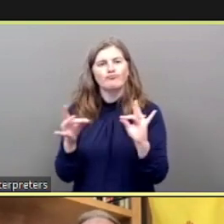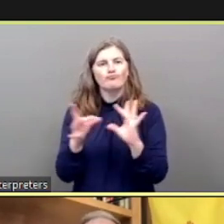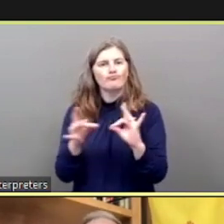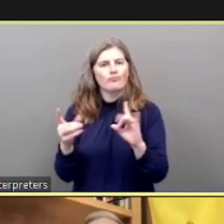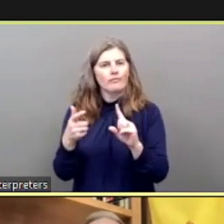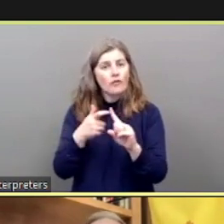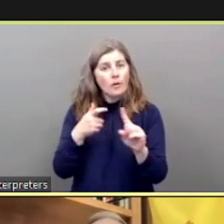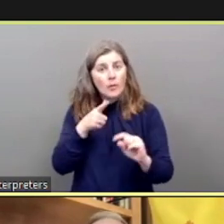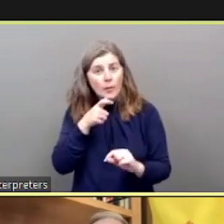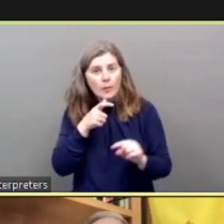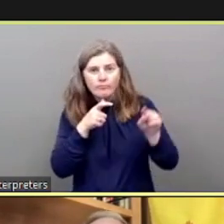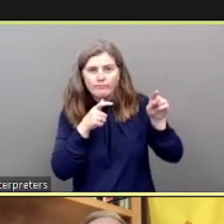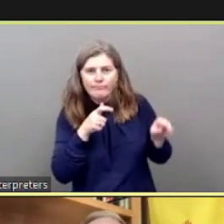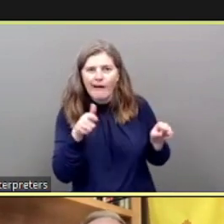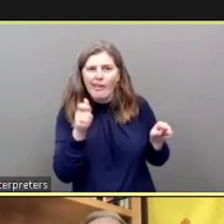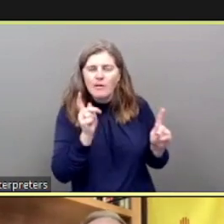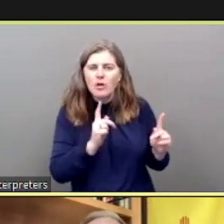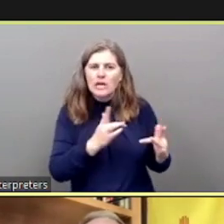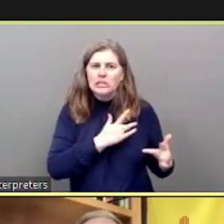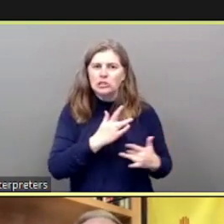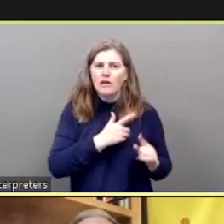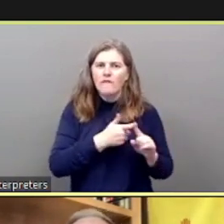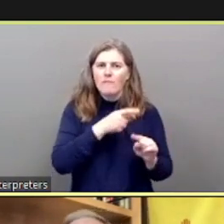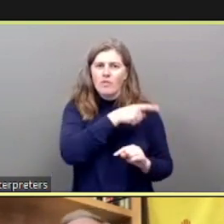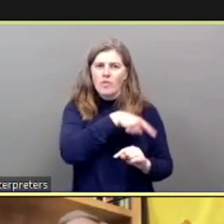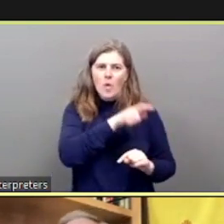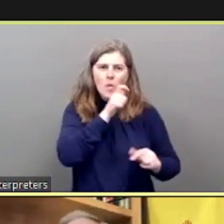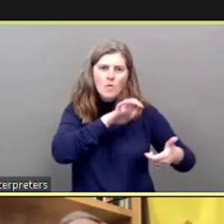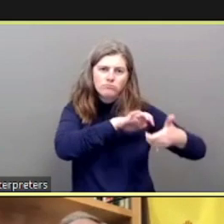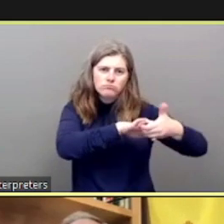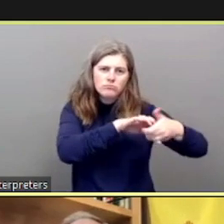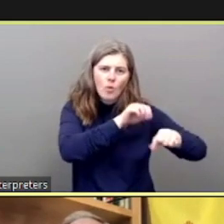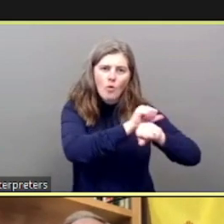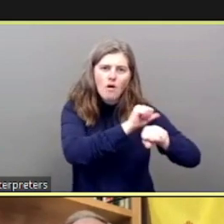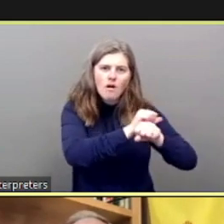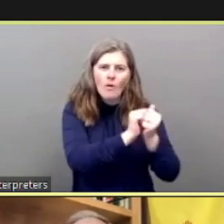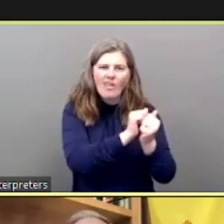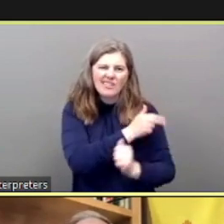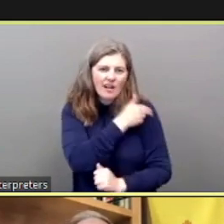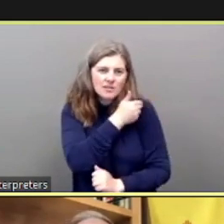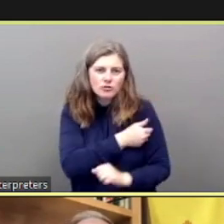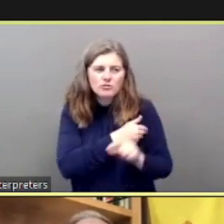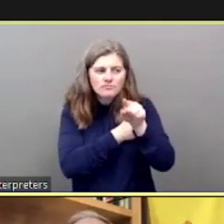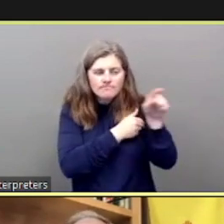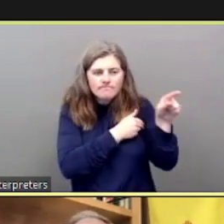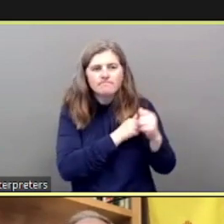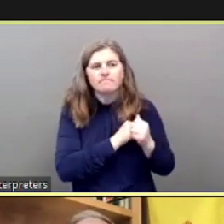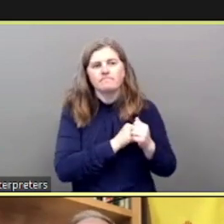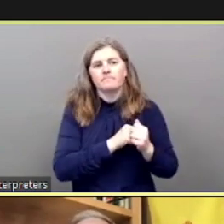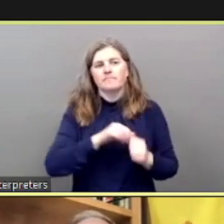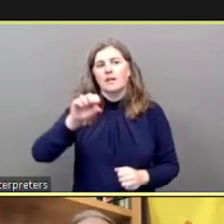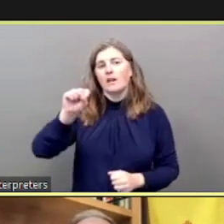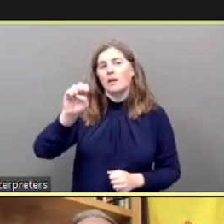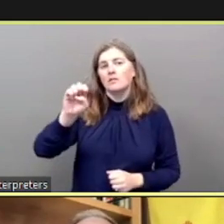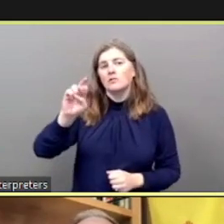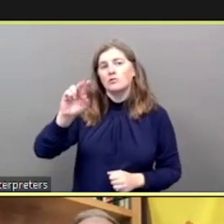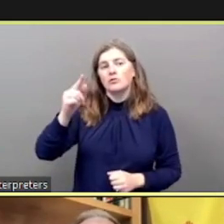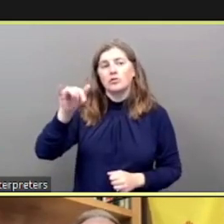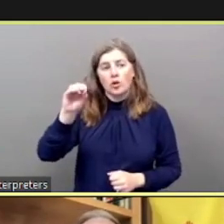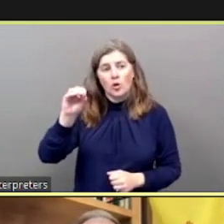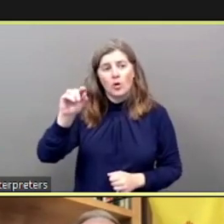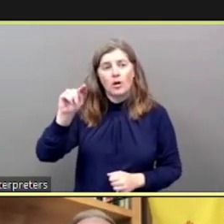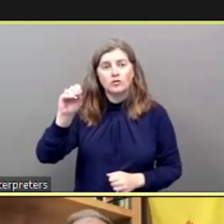wisdom and concern from our partner hospitals here in the state. Sergio Torres, an intensive care